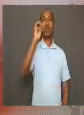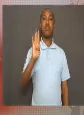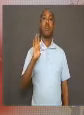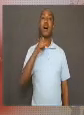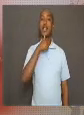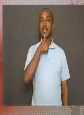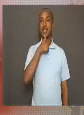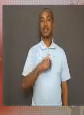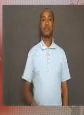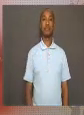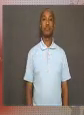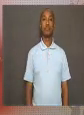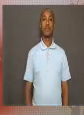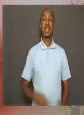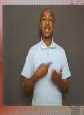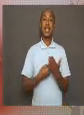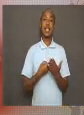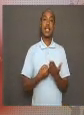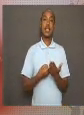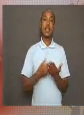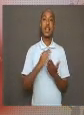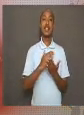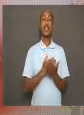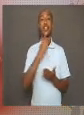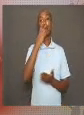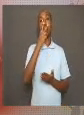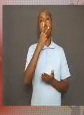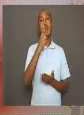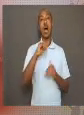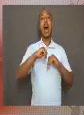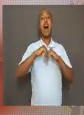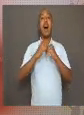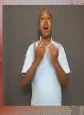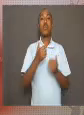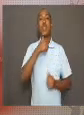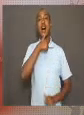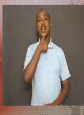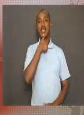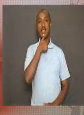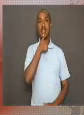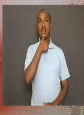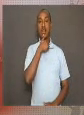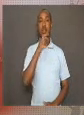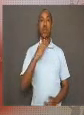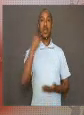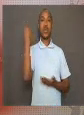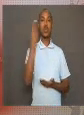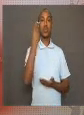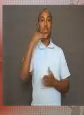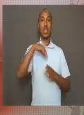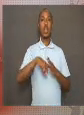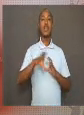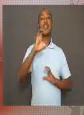acid. This lesson will show us how the acids that we use in